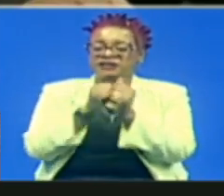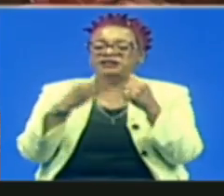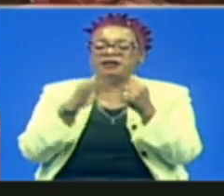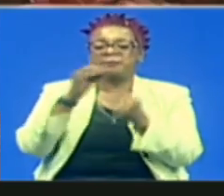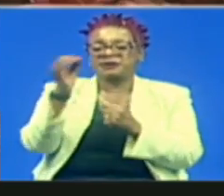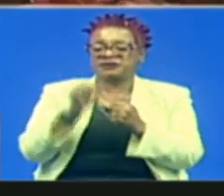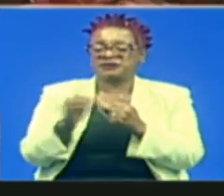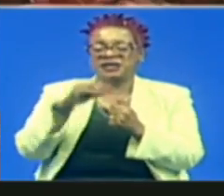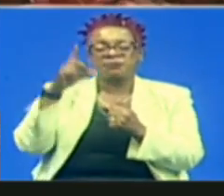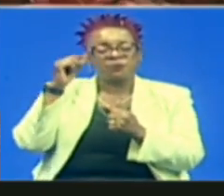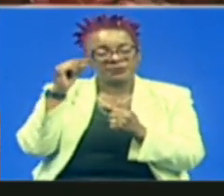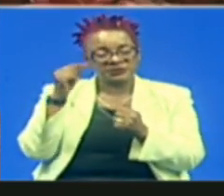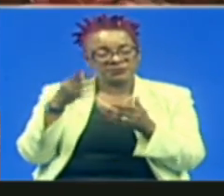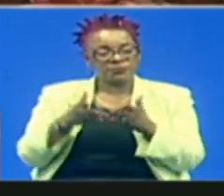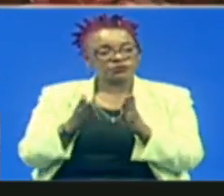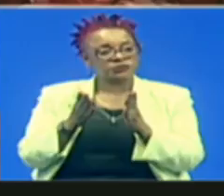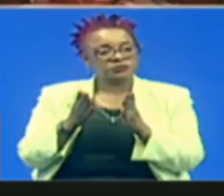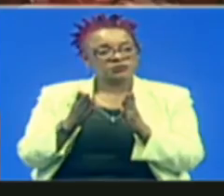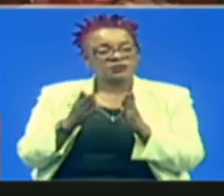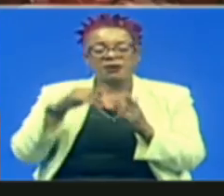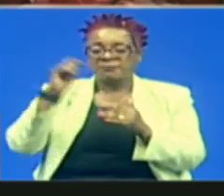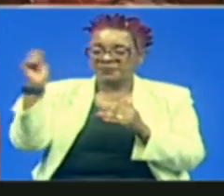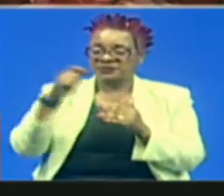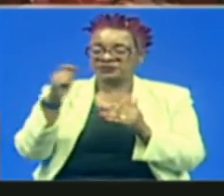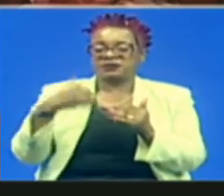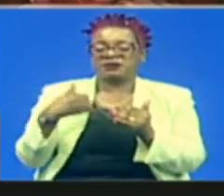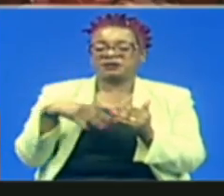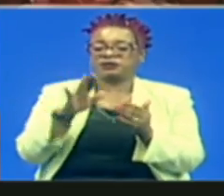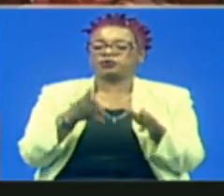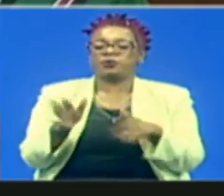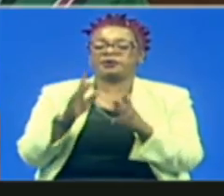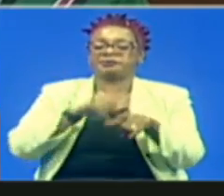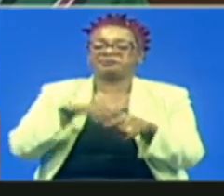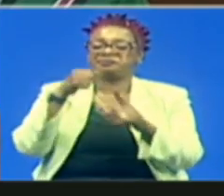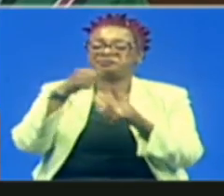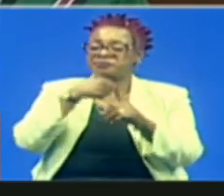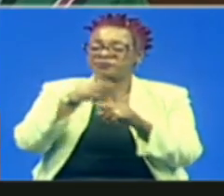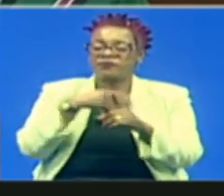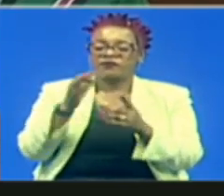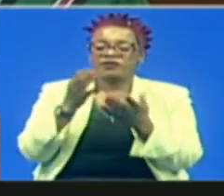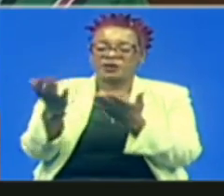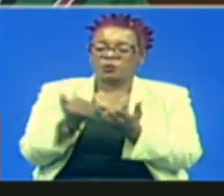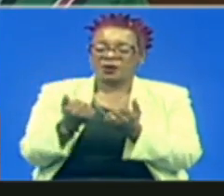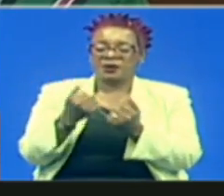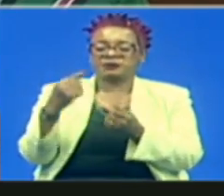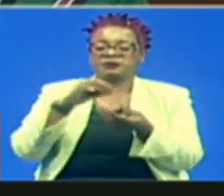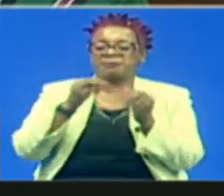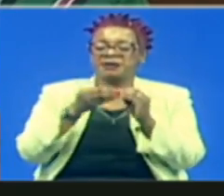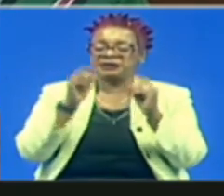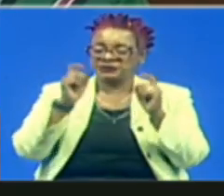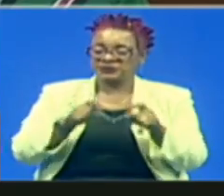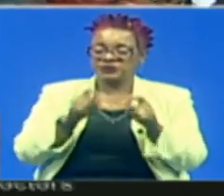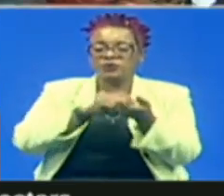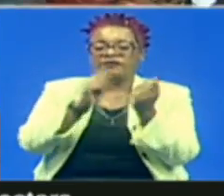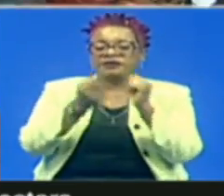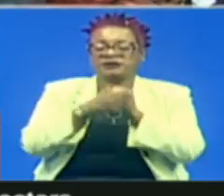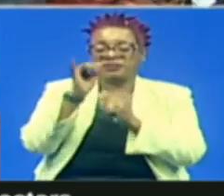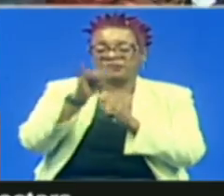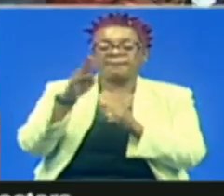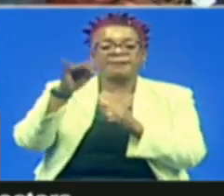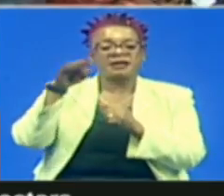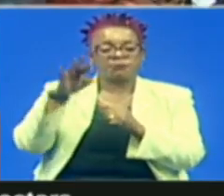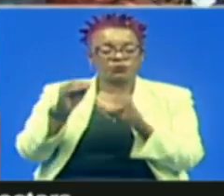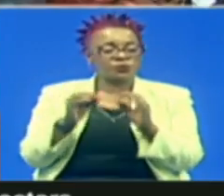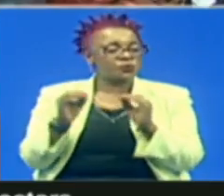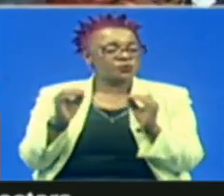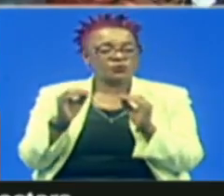port of Mombasa? The president had his way after the MPs failed to lobby for the required number needed to overturn the president's memorandum to the floor